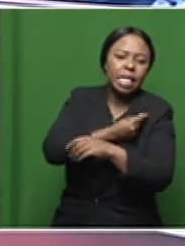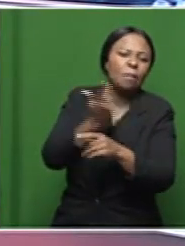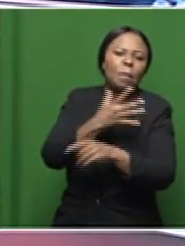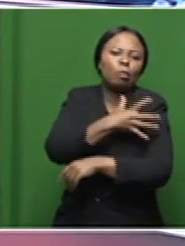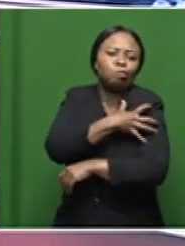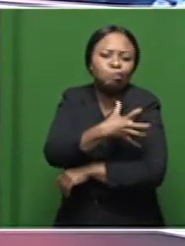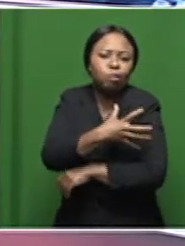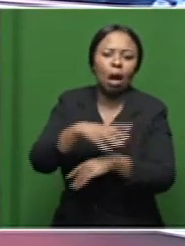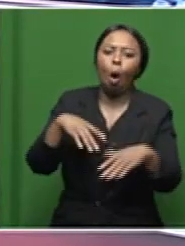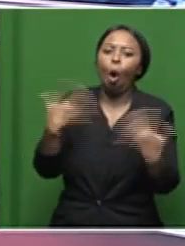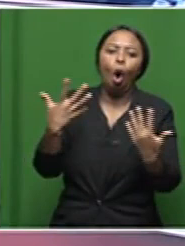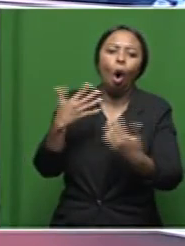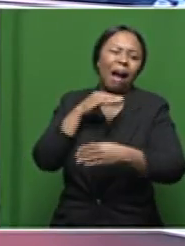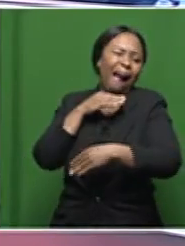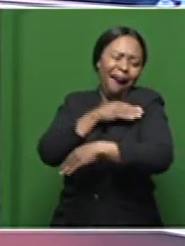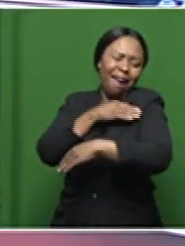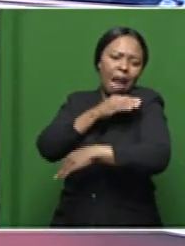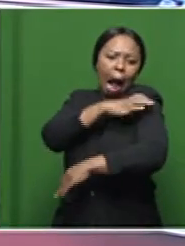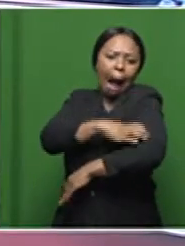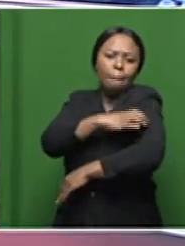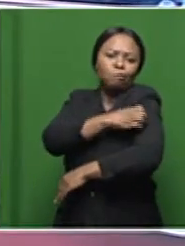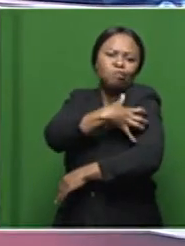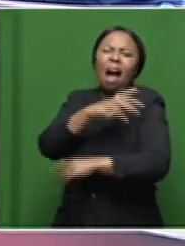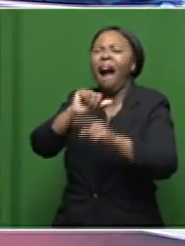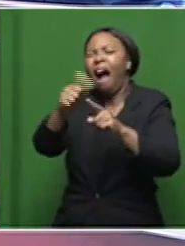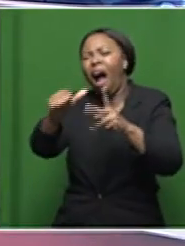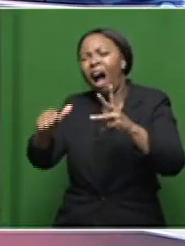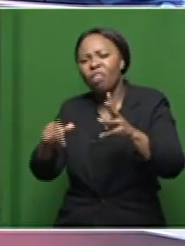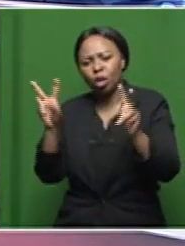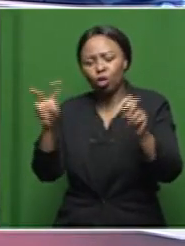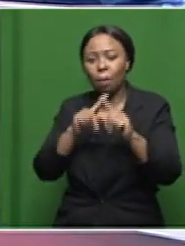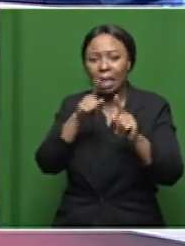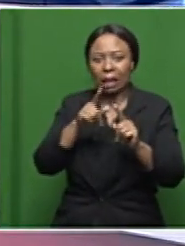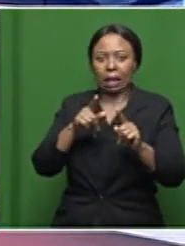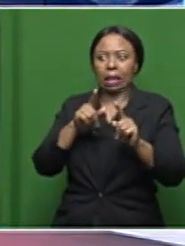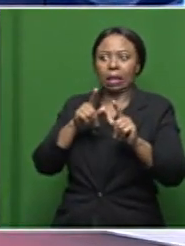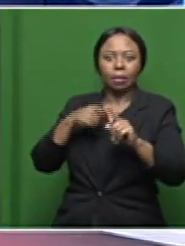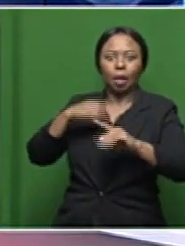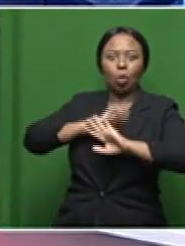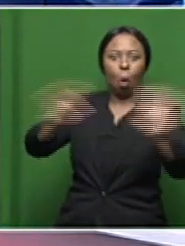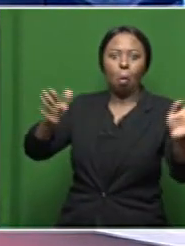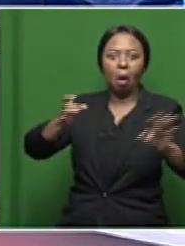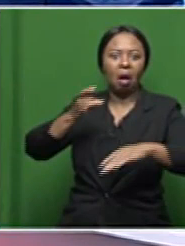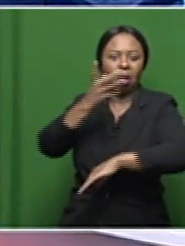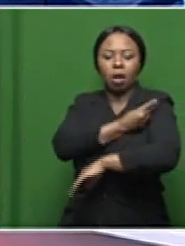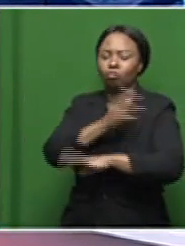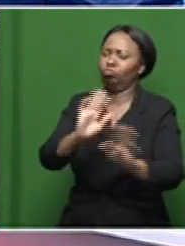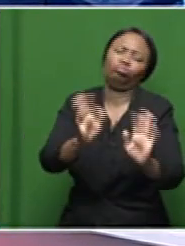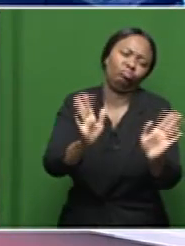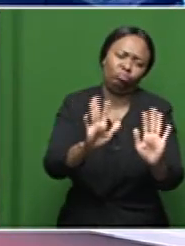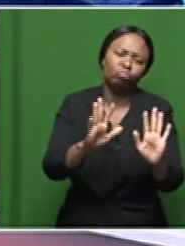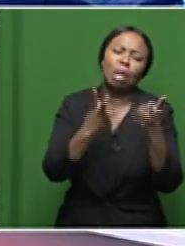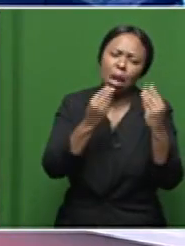swelling, you could have some underarm swelling, and of course, other issues as well. But hey, don't let that deter you from going out and getting the vaccine. The numbers are looking